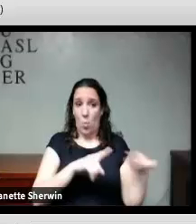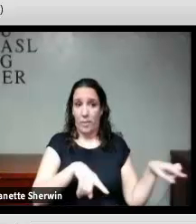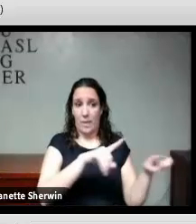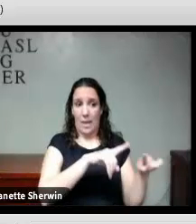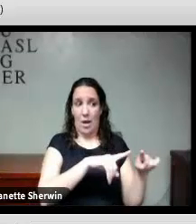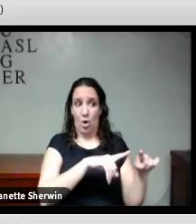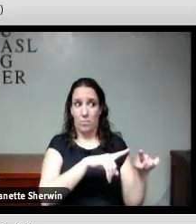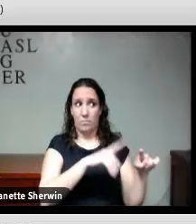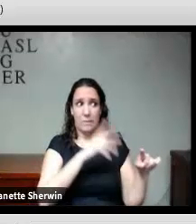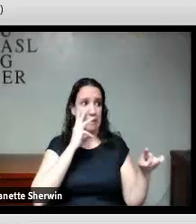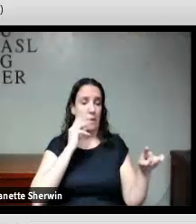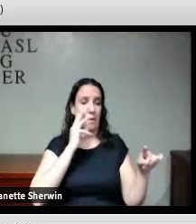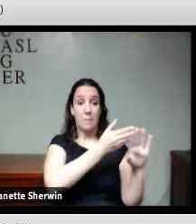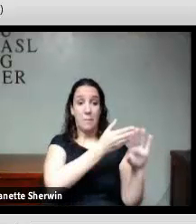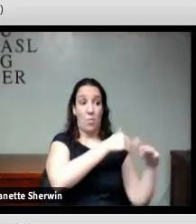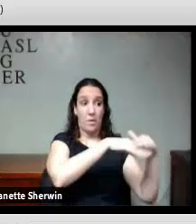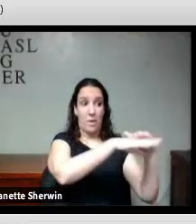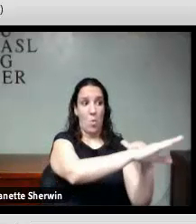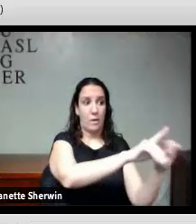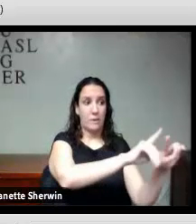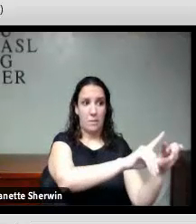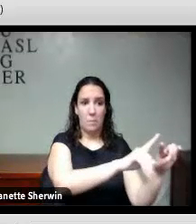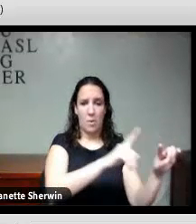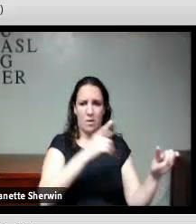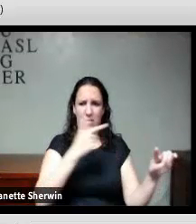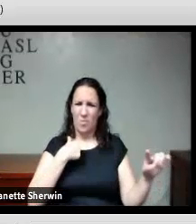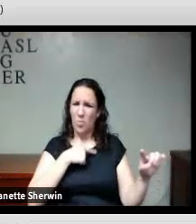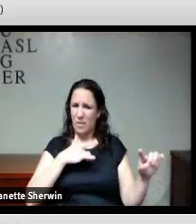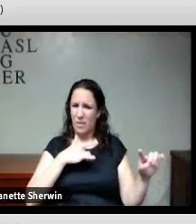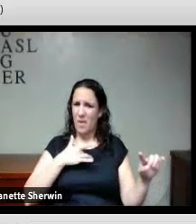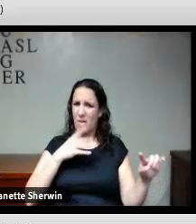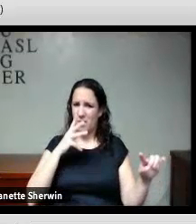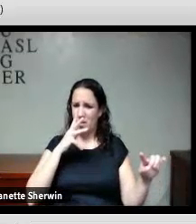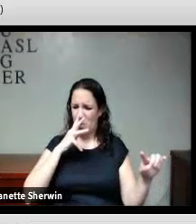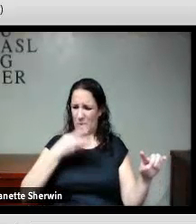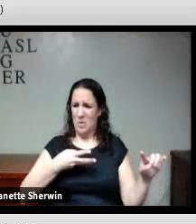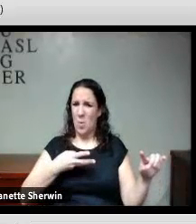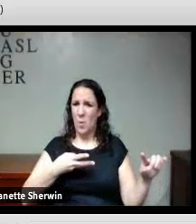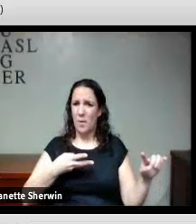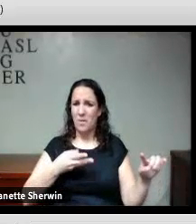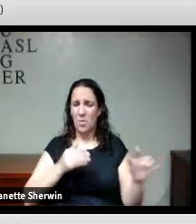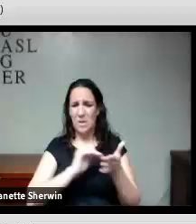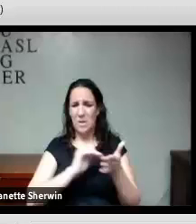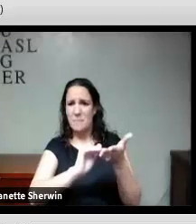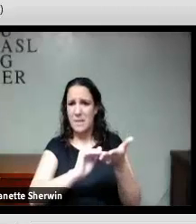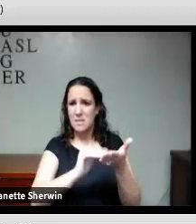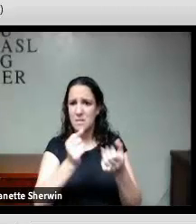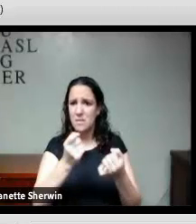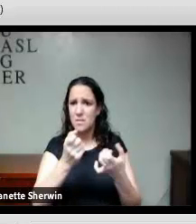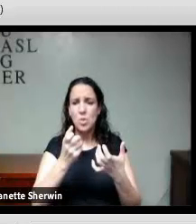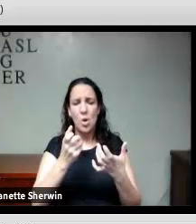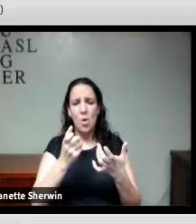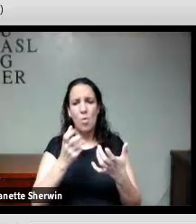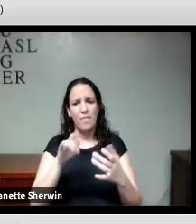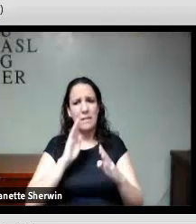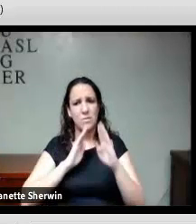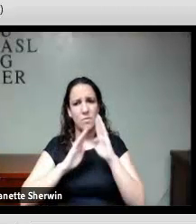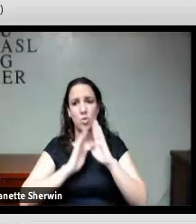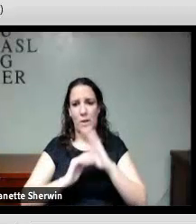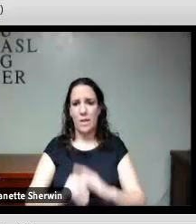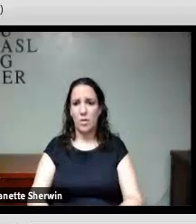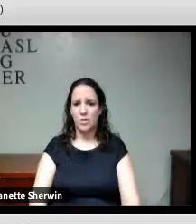but most of us have been dismissed and disrespected at some point as a customer, and so we're just aggravating things and adding fuel to the